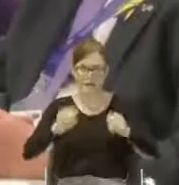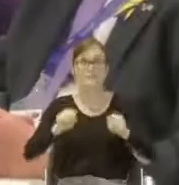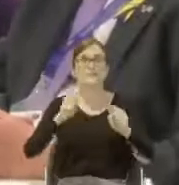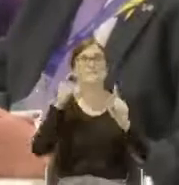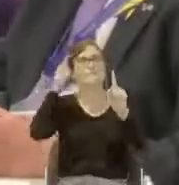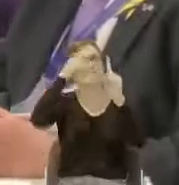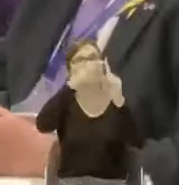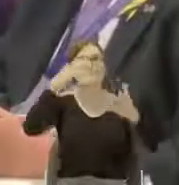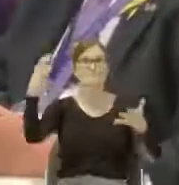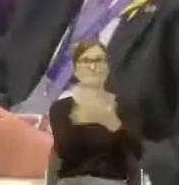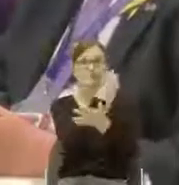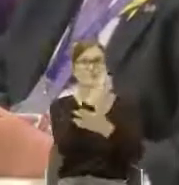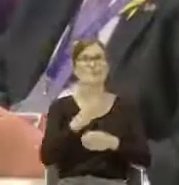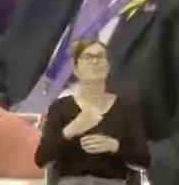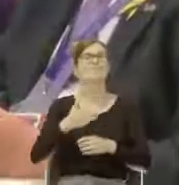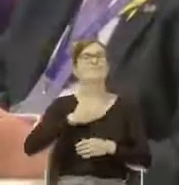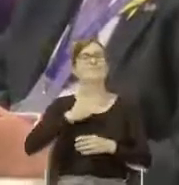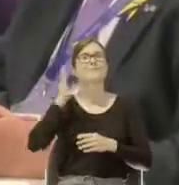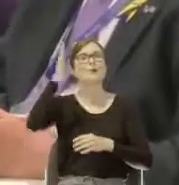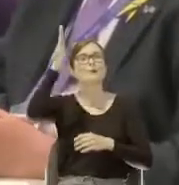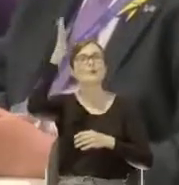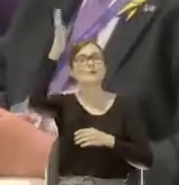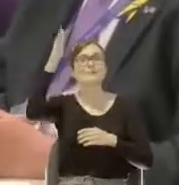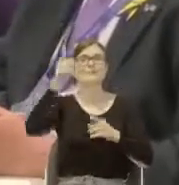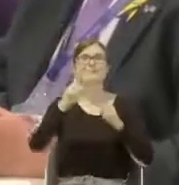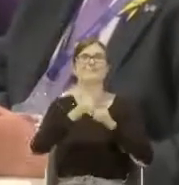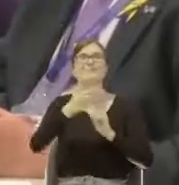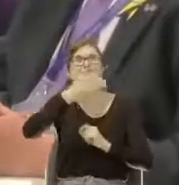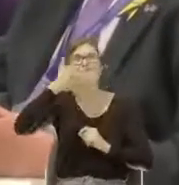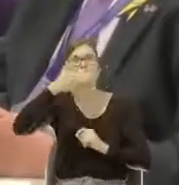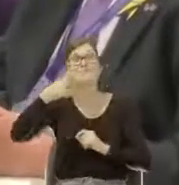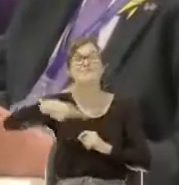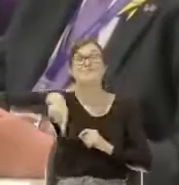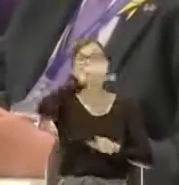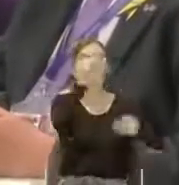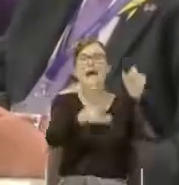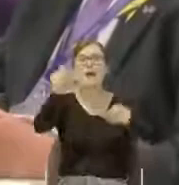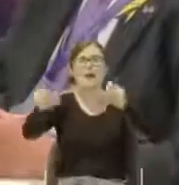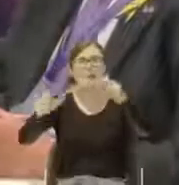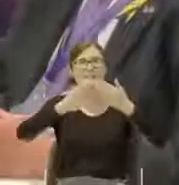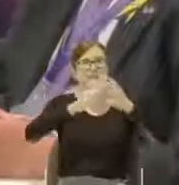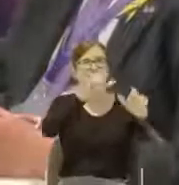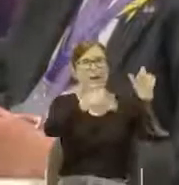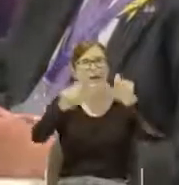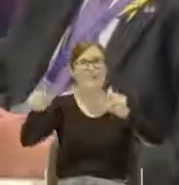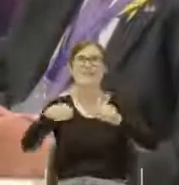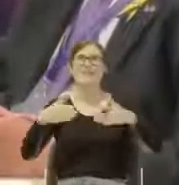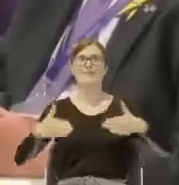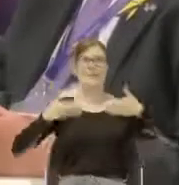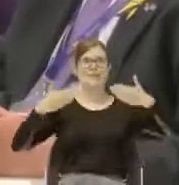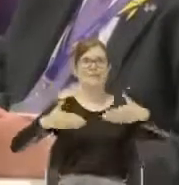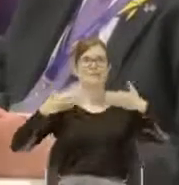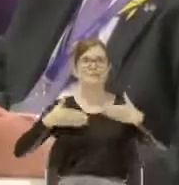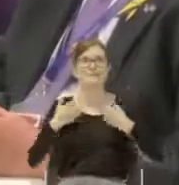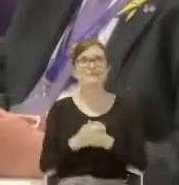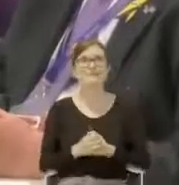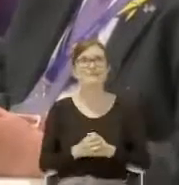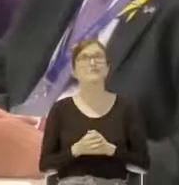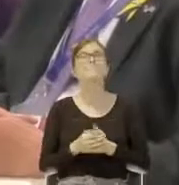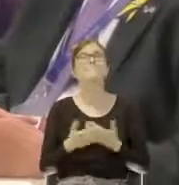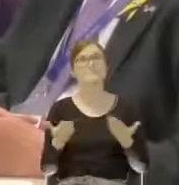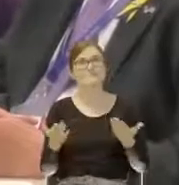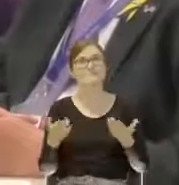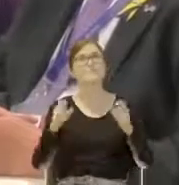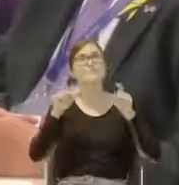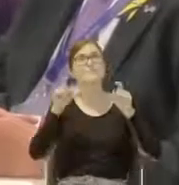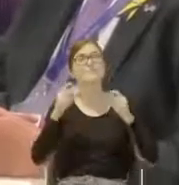from the bottom up that the solution and innovation to tackle the current global challenges are created.